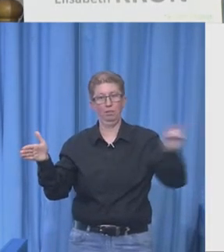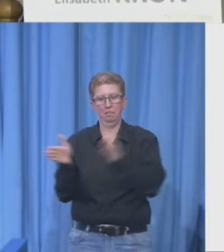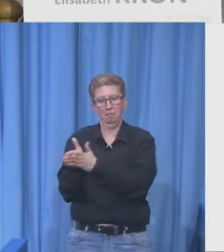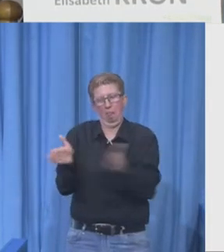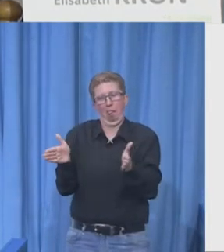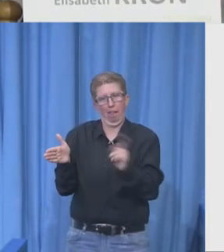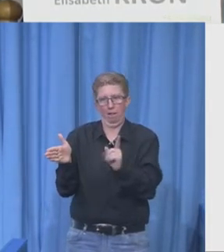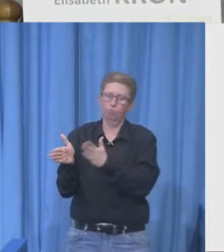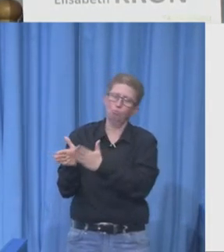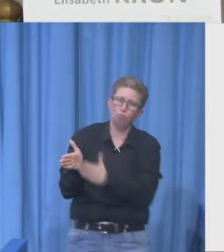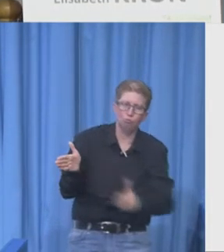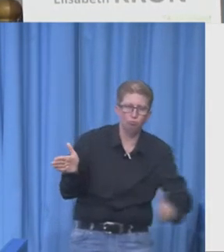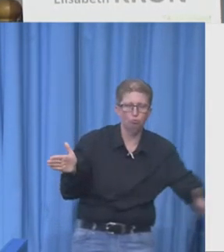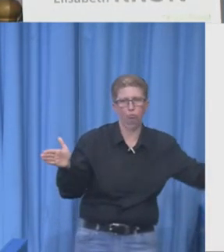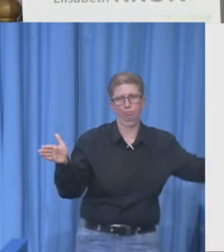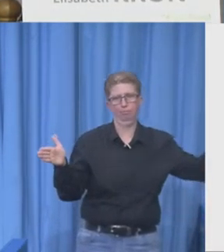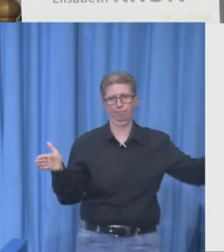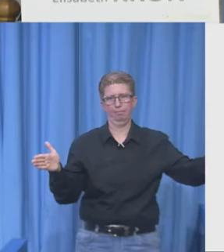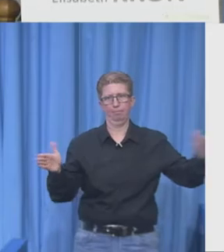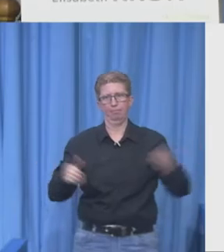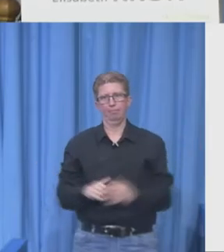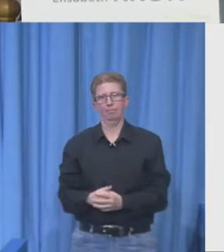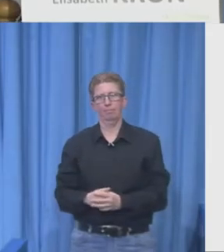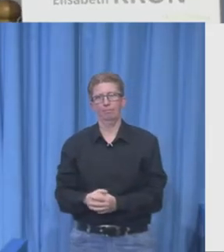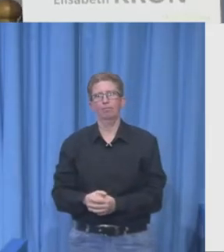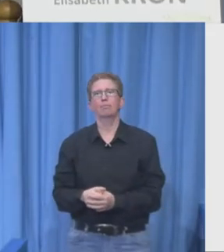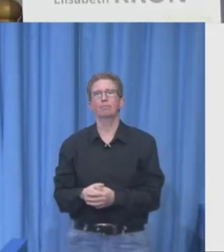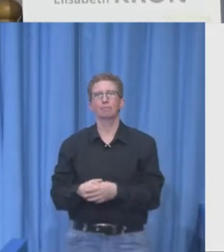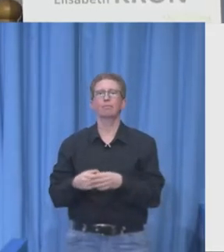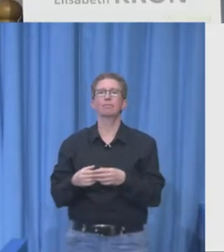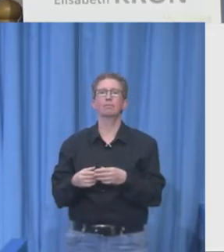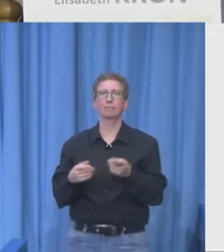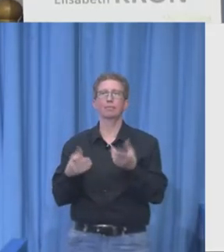the talents needed by the companies.